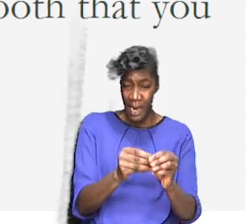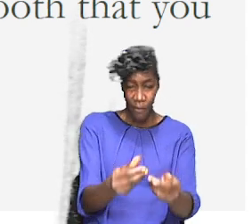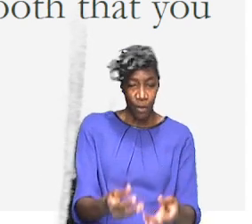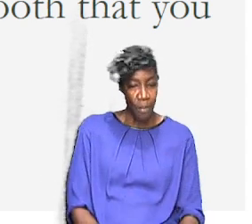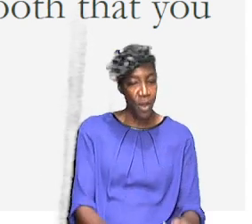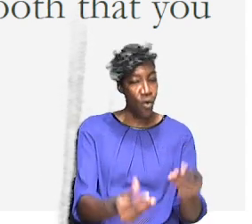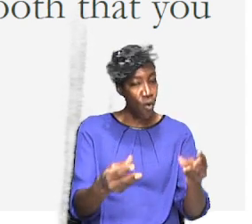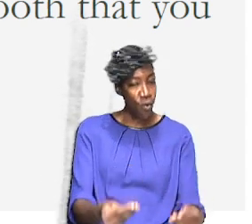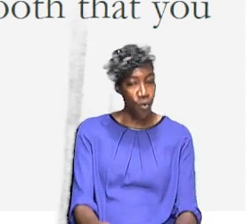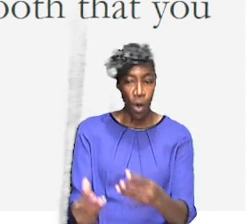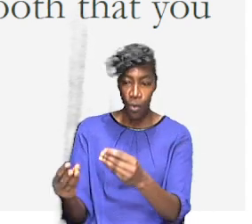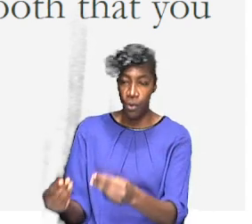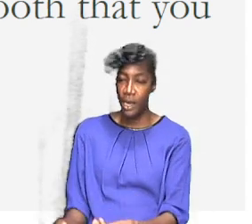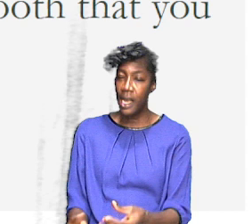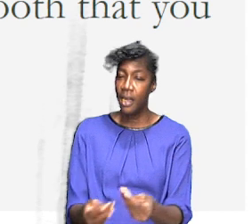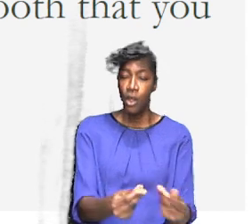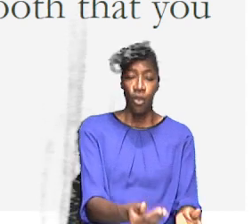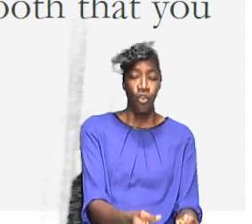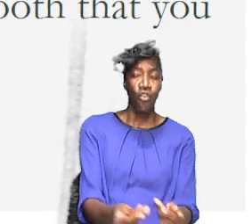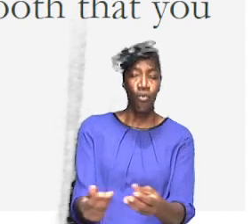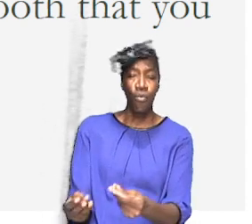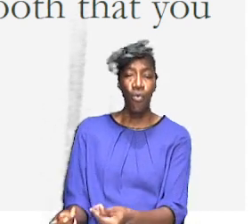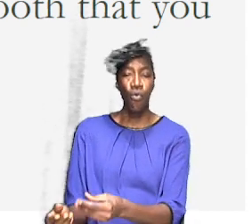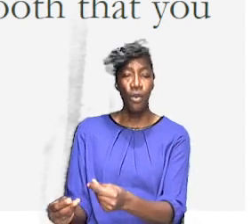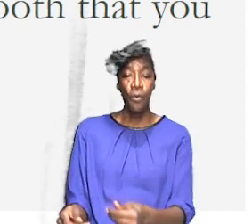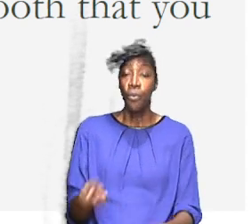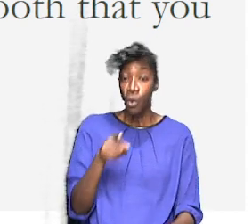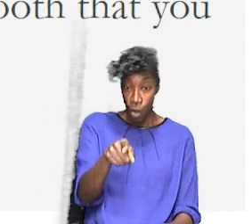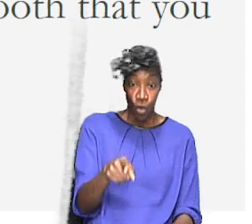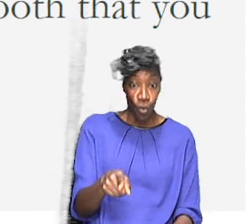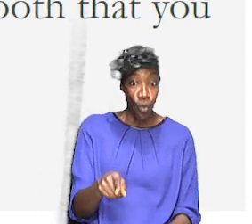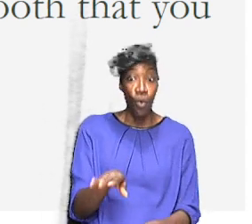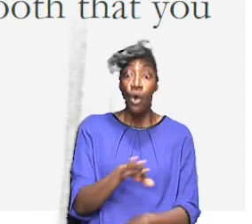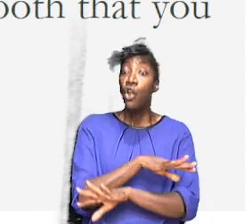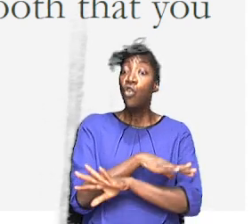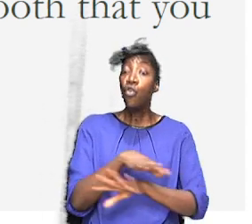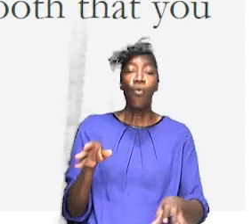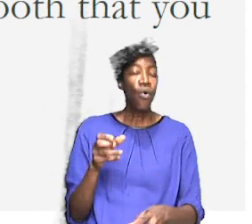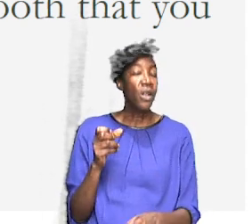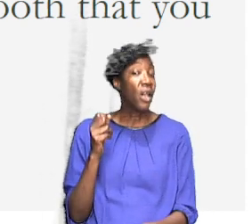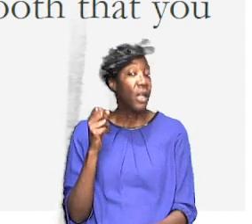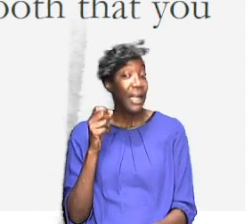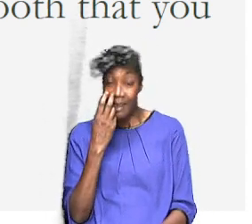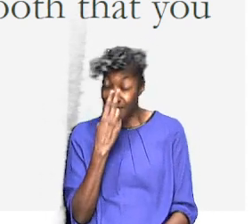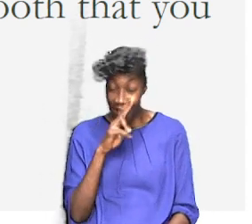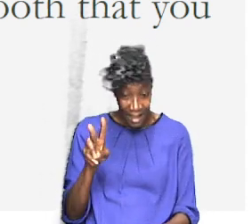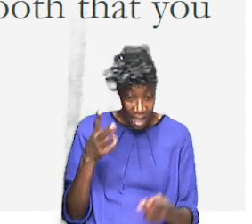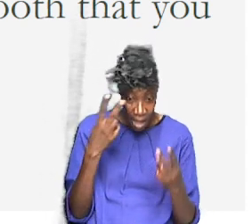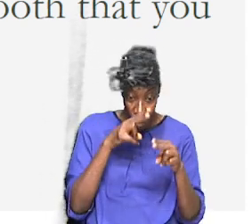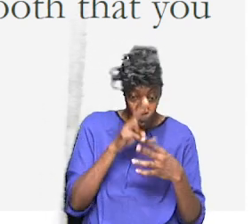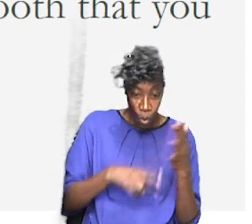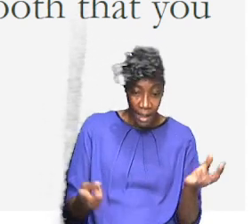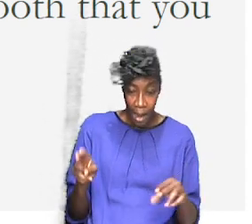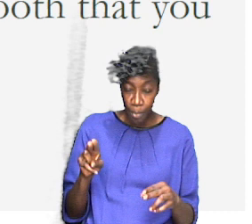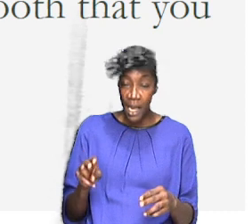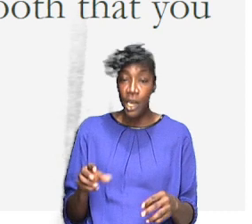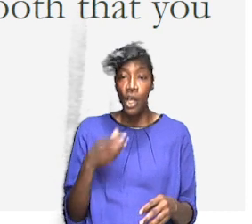and so smooth that they are not even aware of what used to be. So the old-fashioned word for